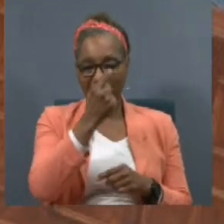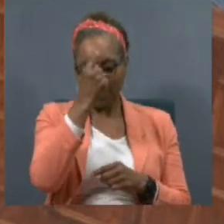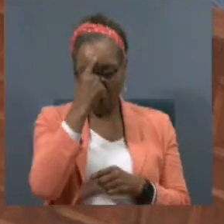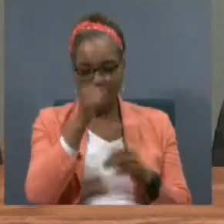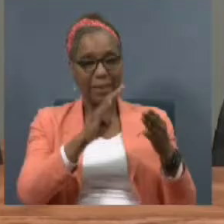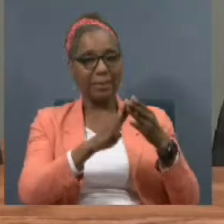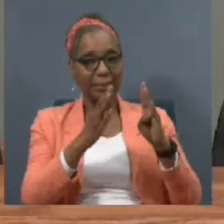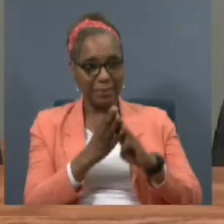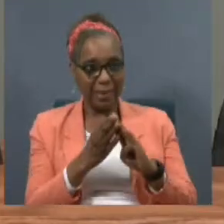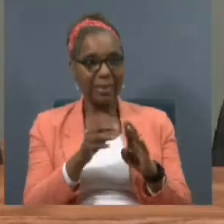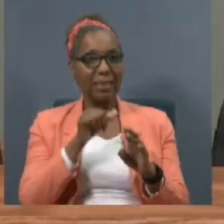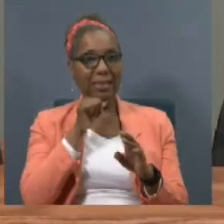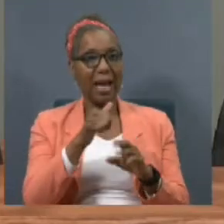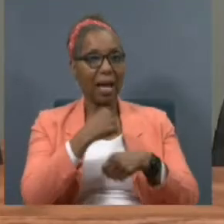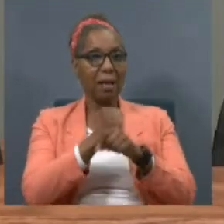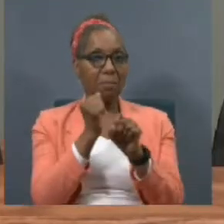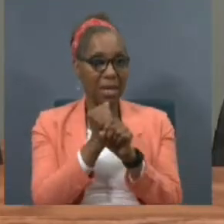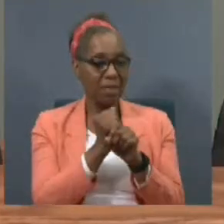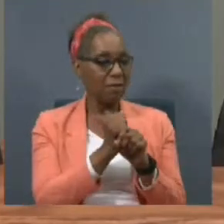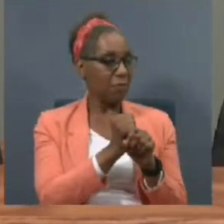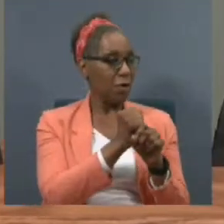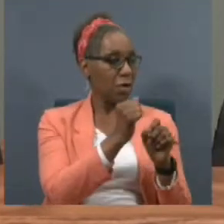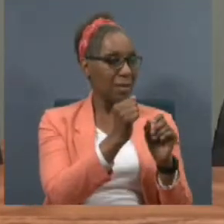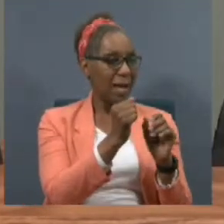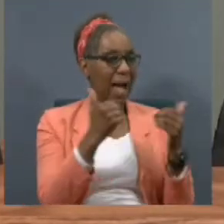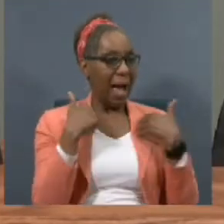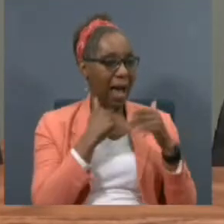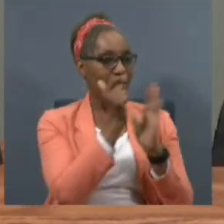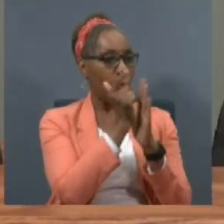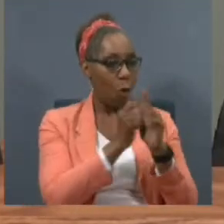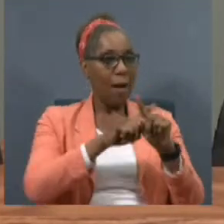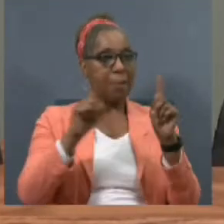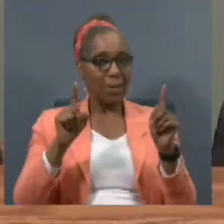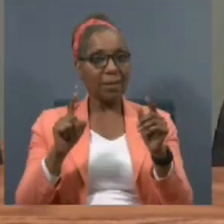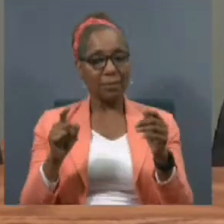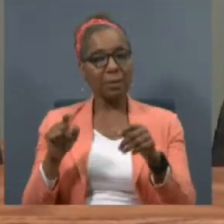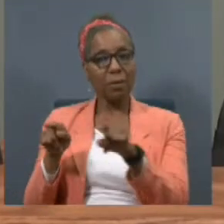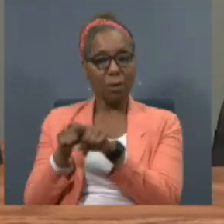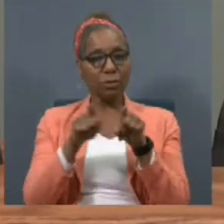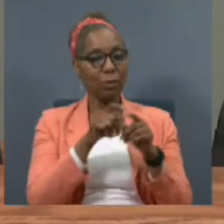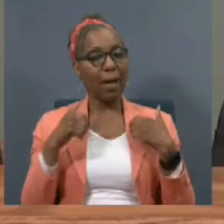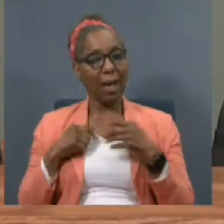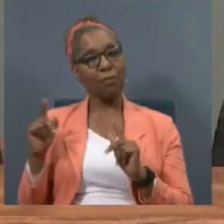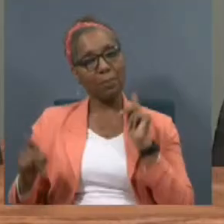city is not just made of ordinances, and it's also made of people.